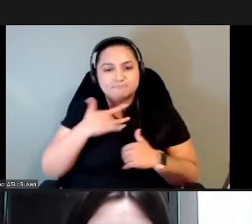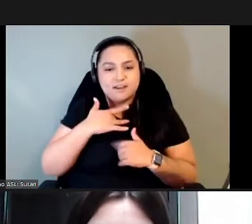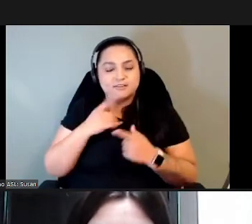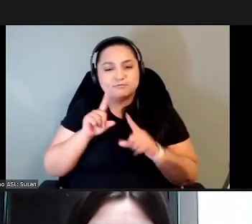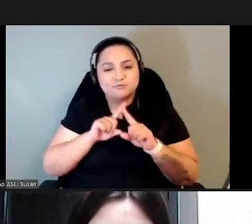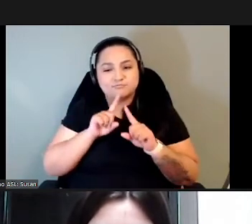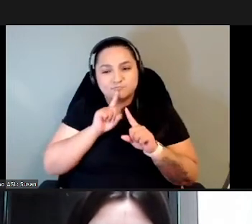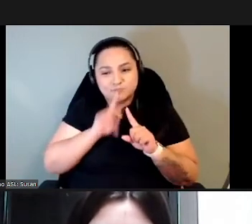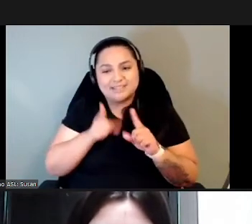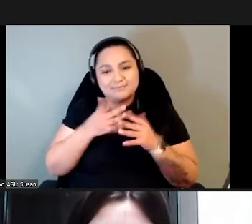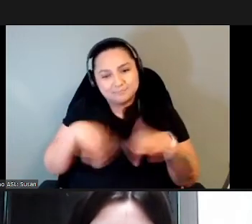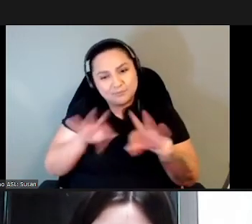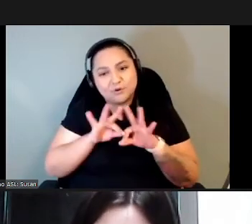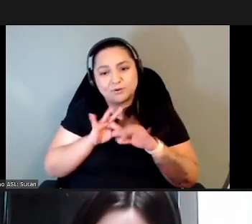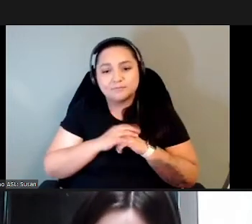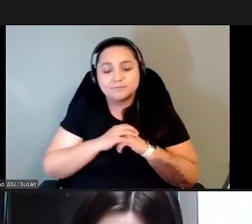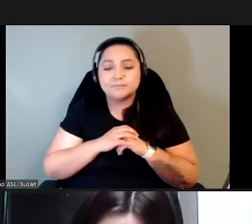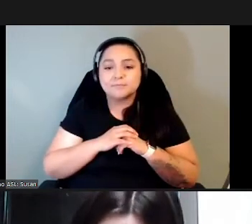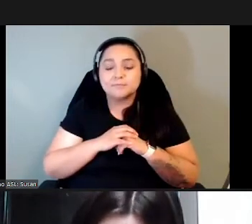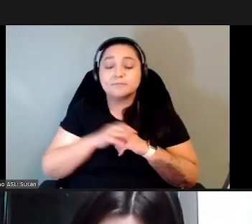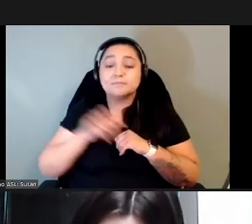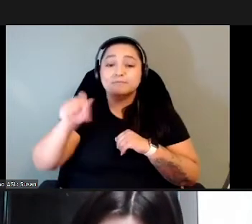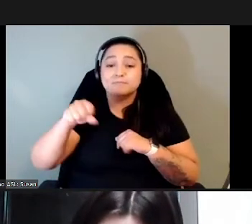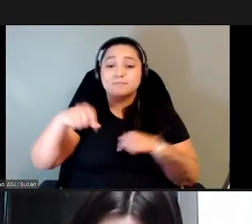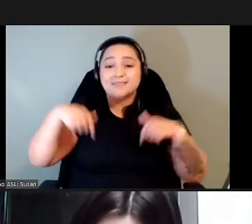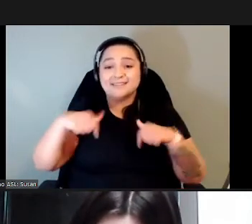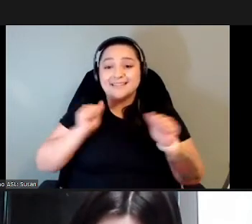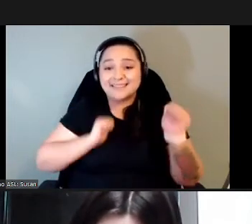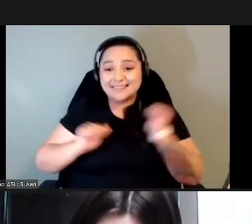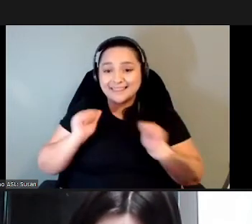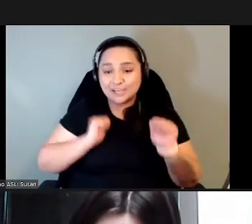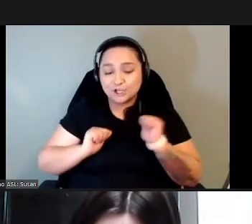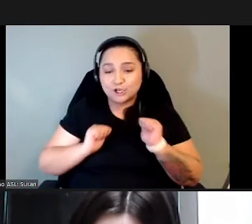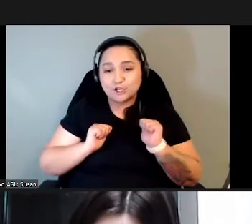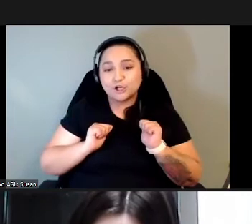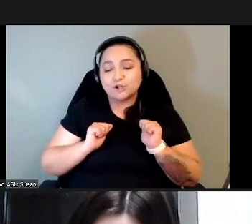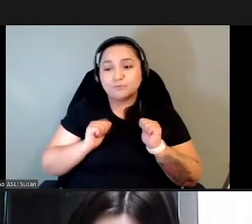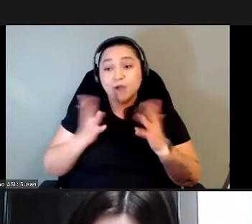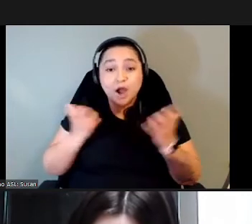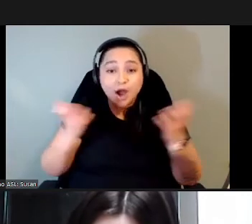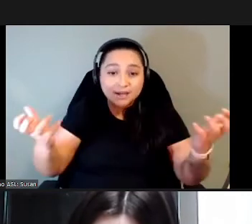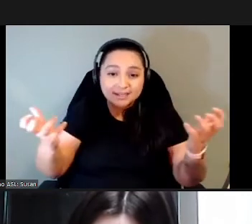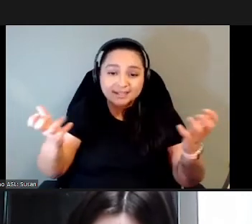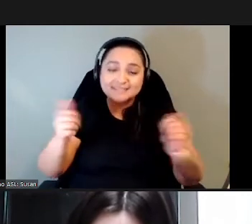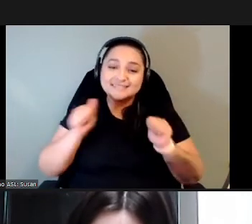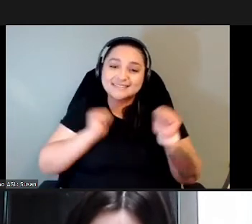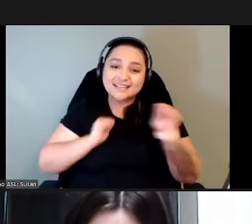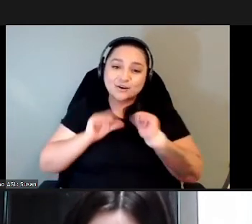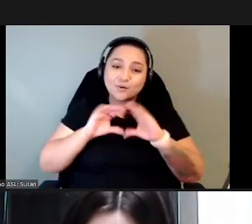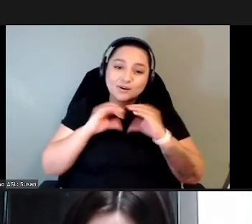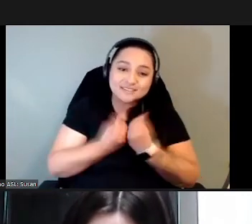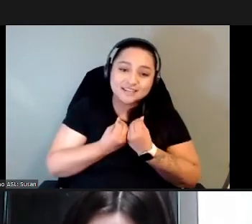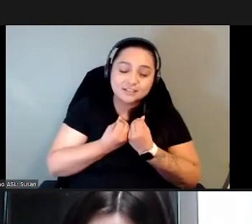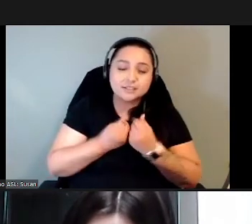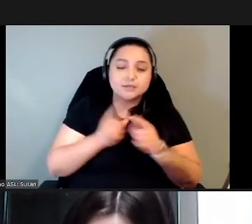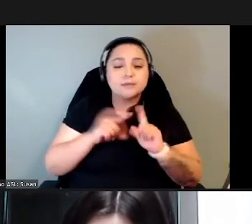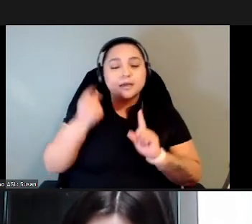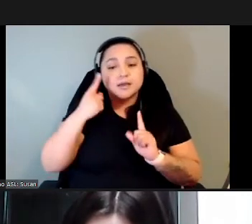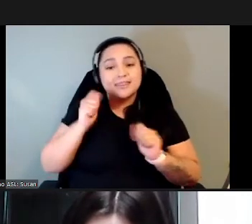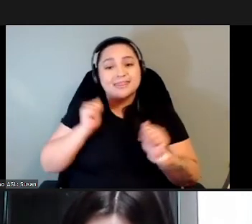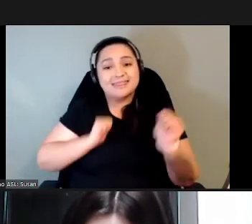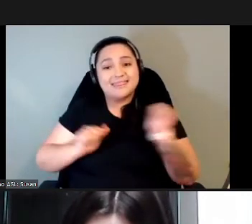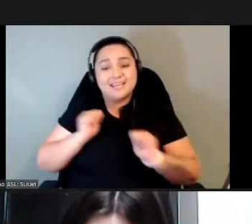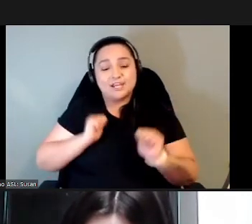Yes, this is a theater platform and a theater audience. What's most important for me about theater is that it is live